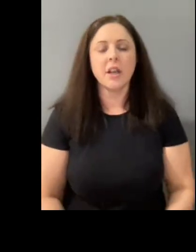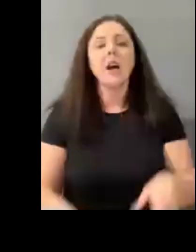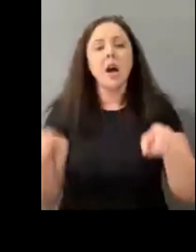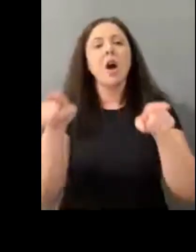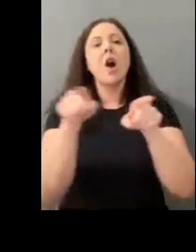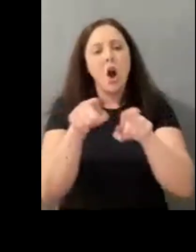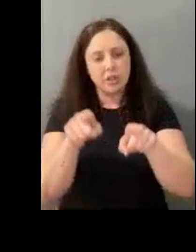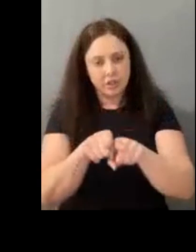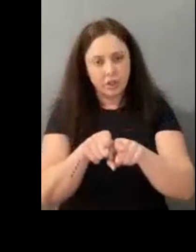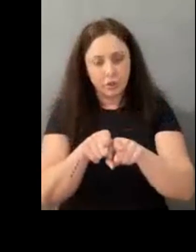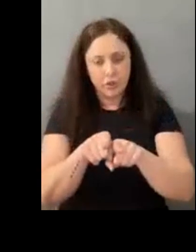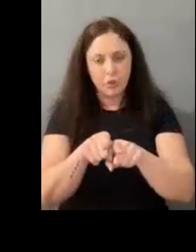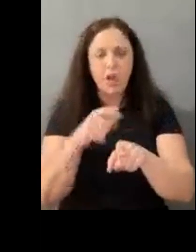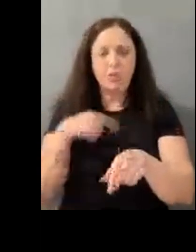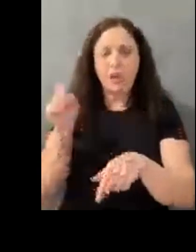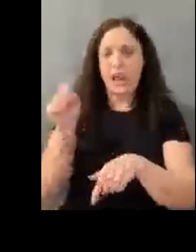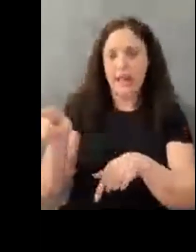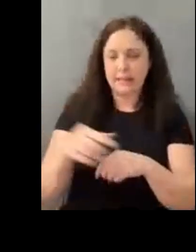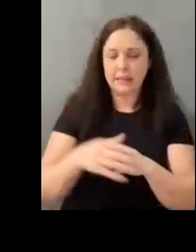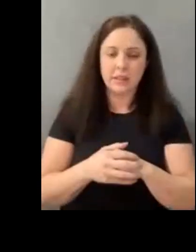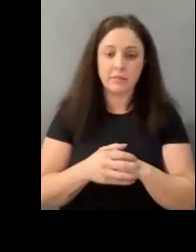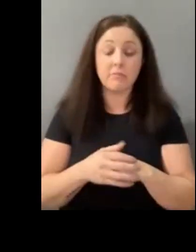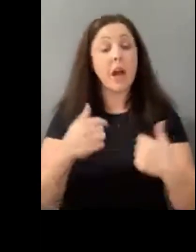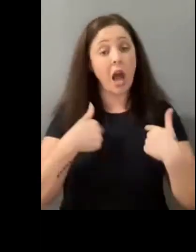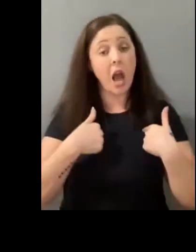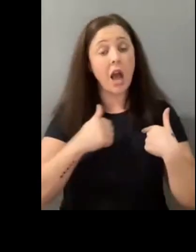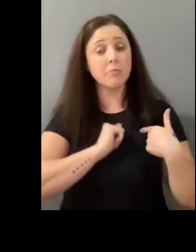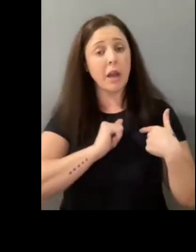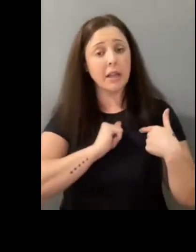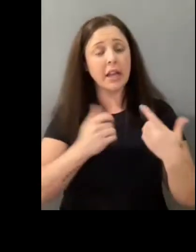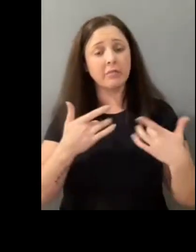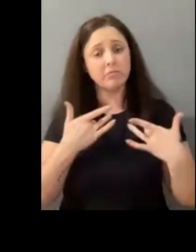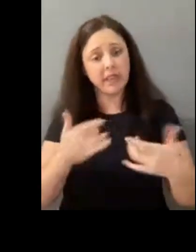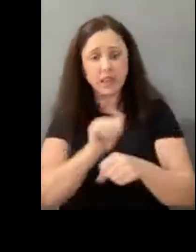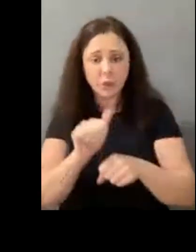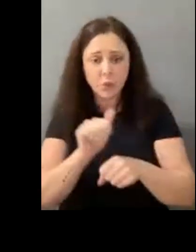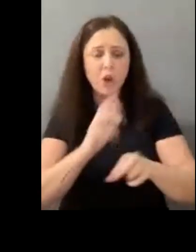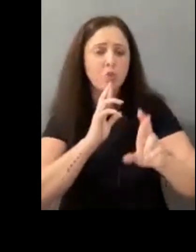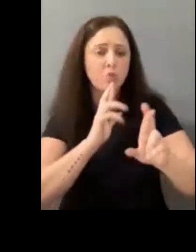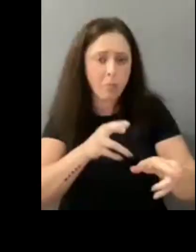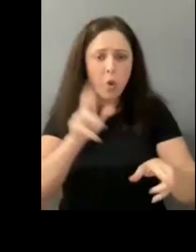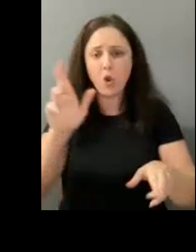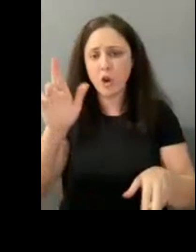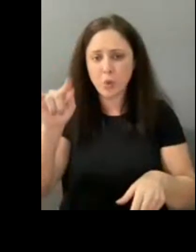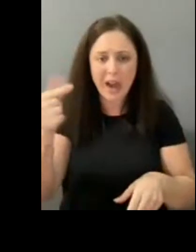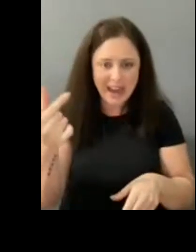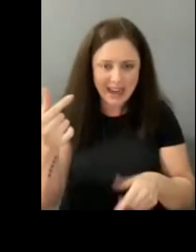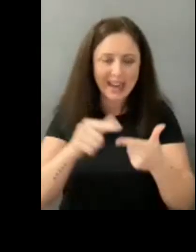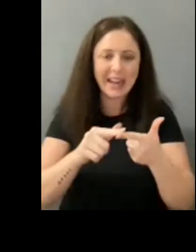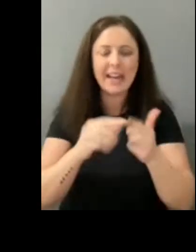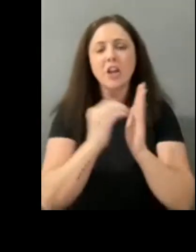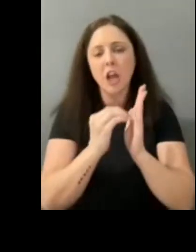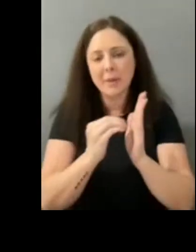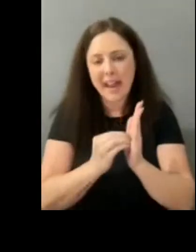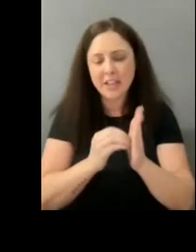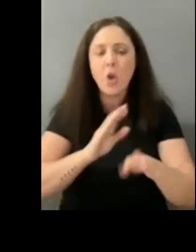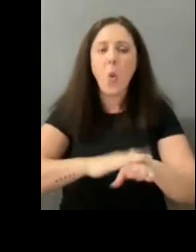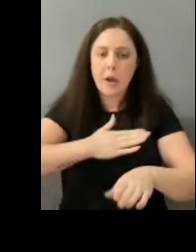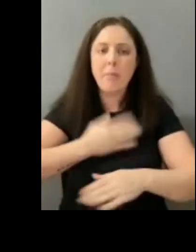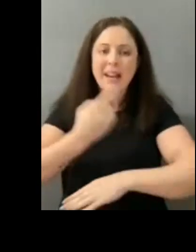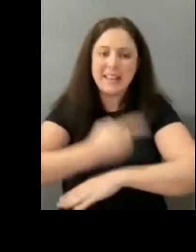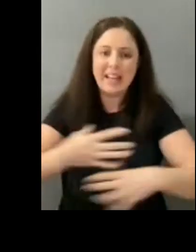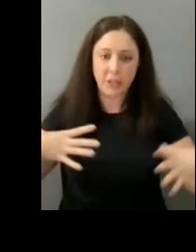also want to ask, I often do work, report writing, enter documentation on my days off. Should I record